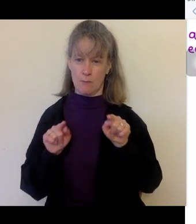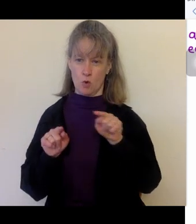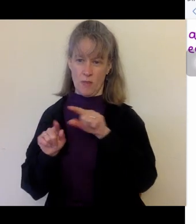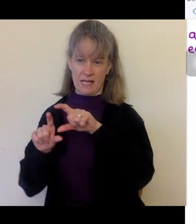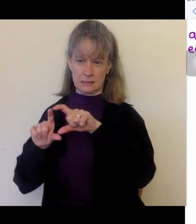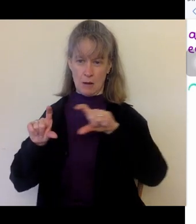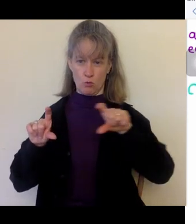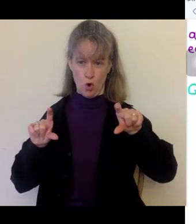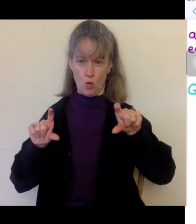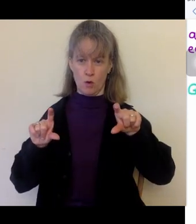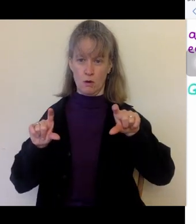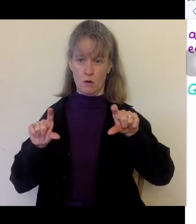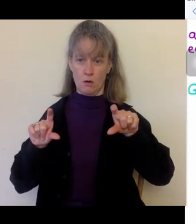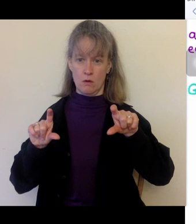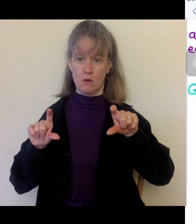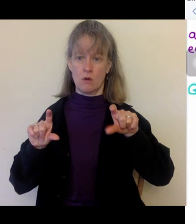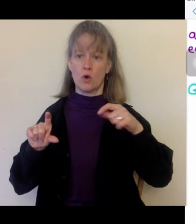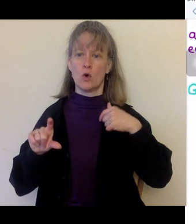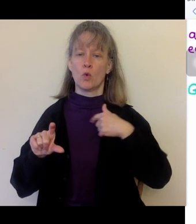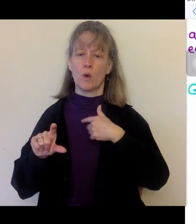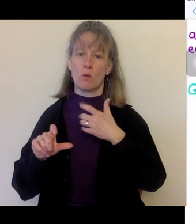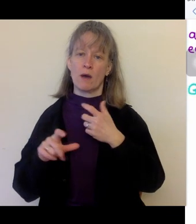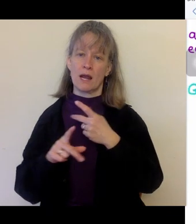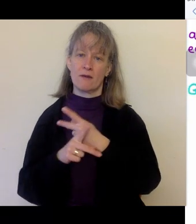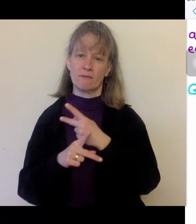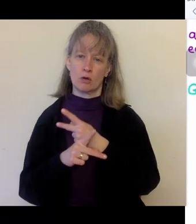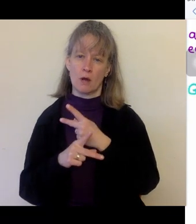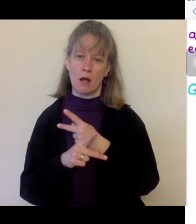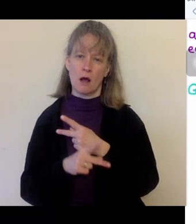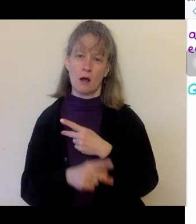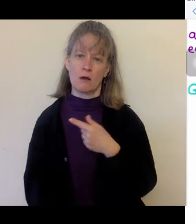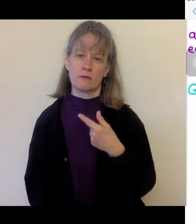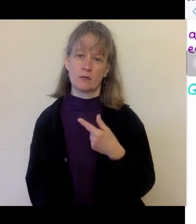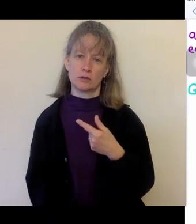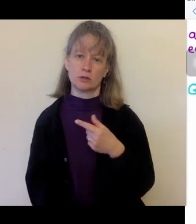We want to find the greatest